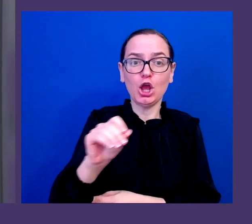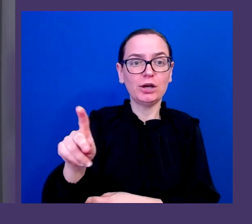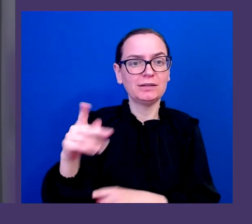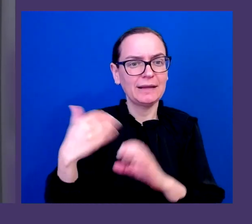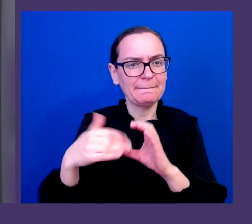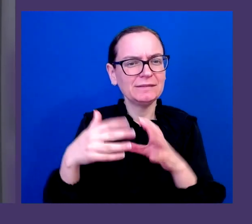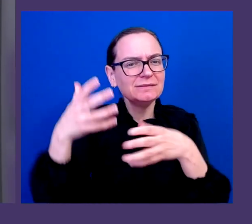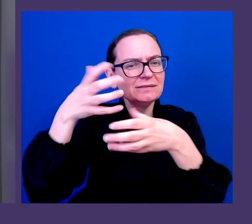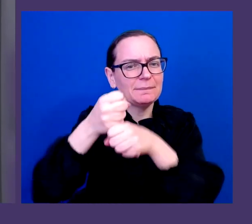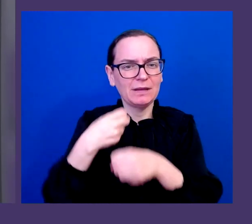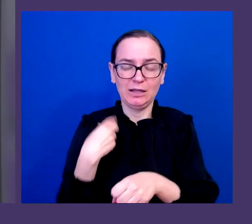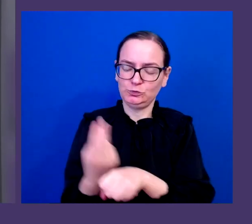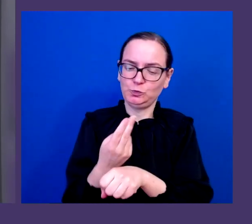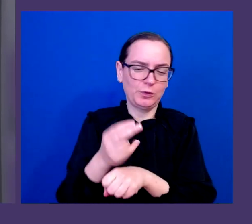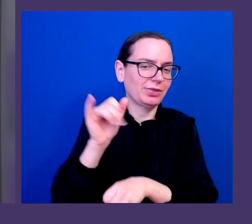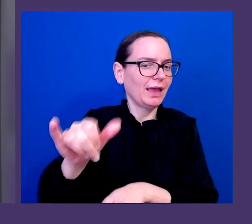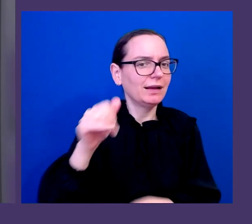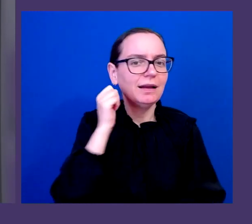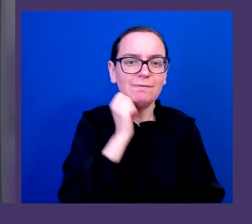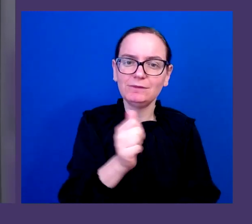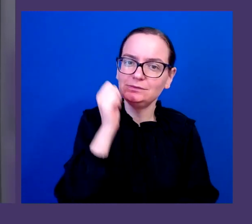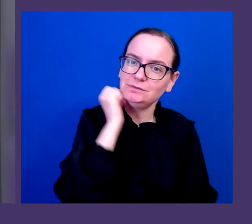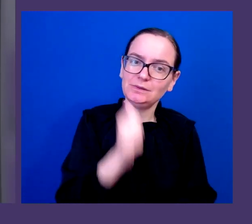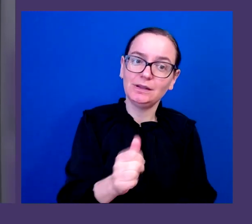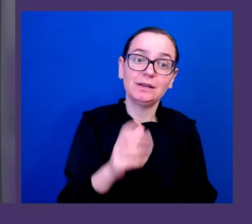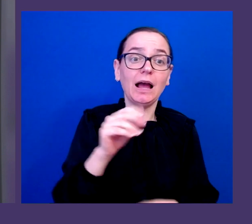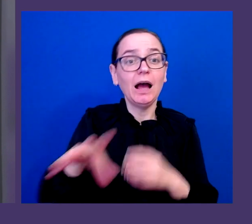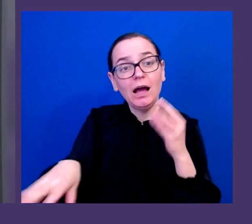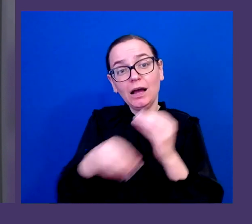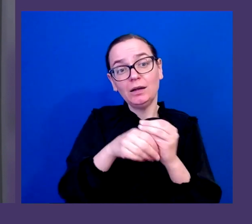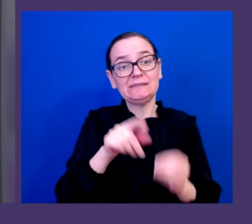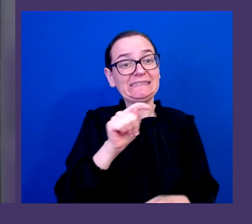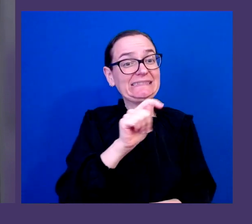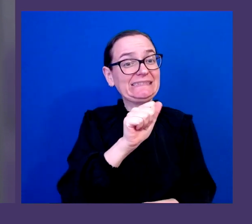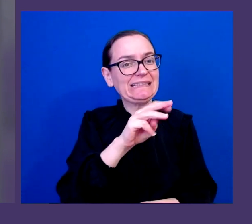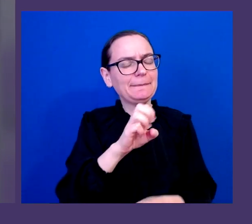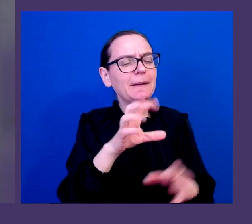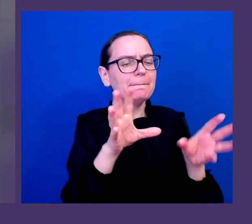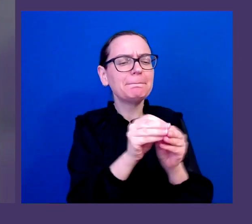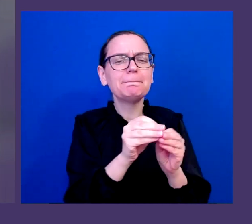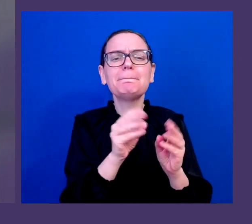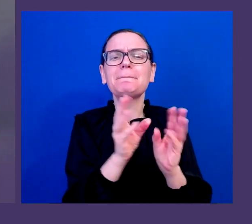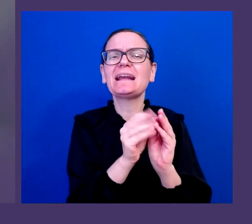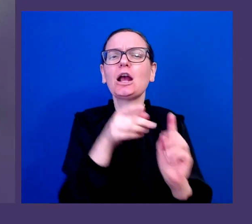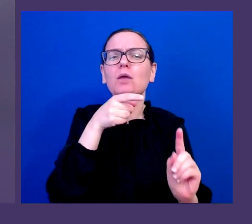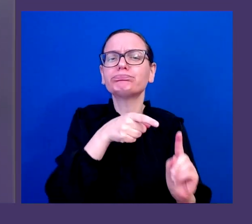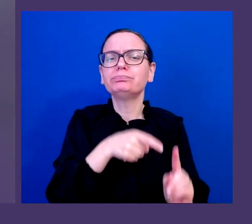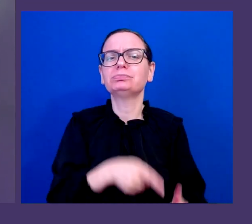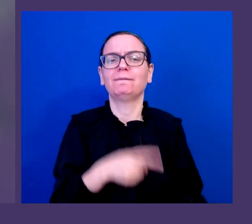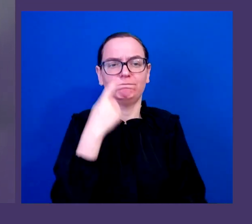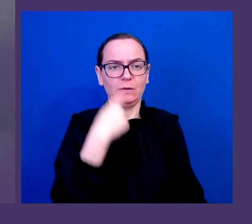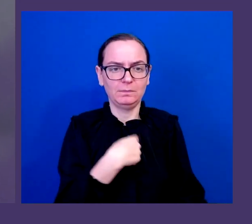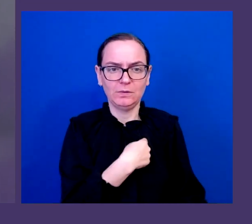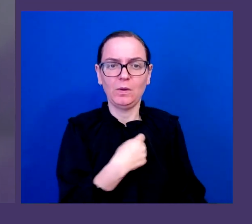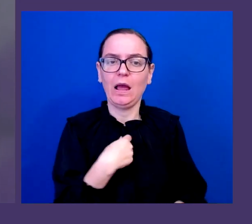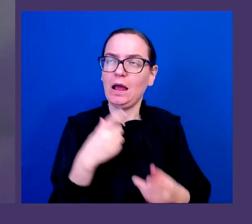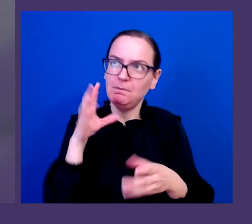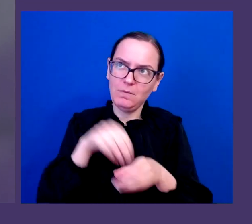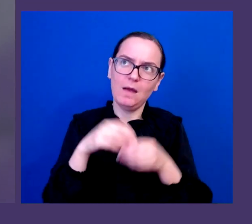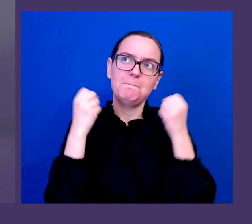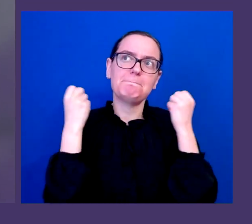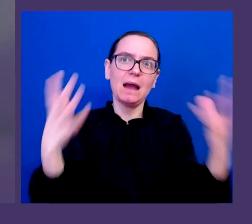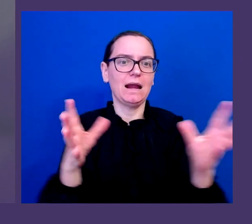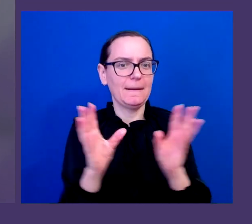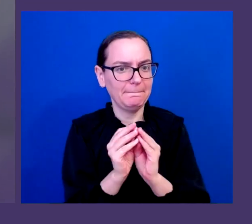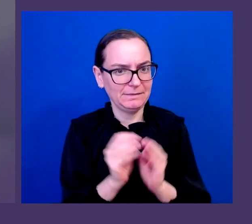addition, Teams meeting recap is huge for me. I'm in a lot of big meetings sometimes, and with Stargardt, I have to lean forward, take notes, and it's